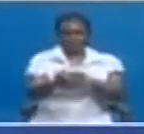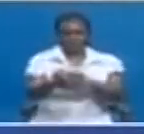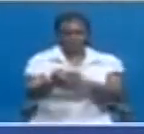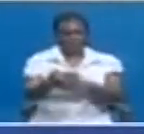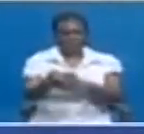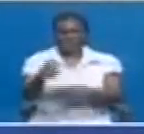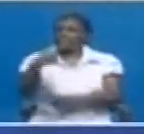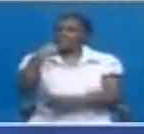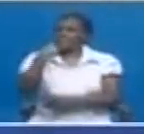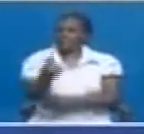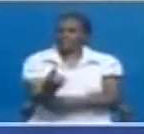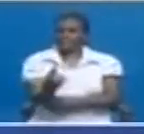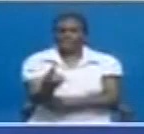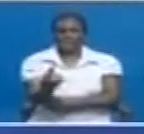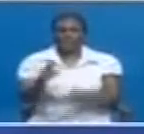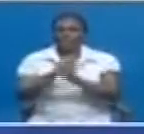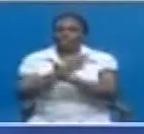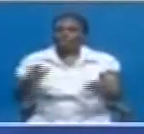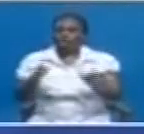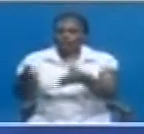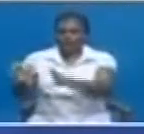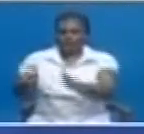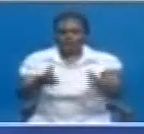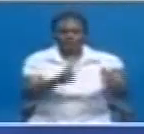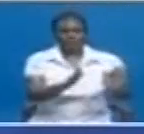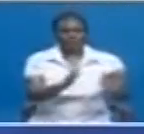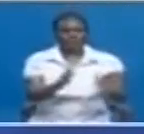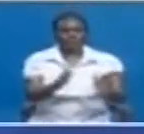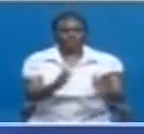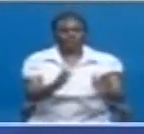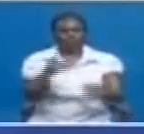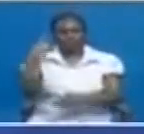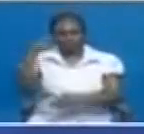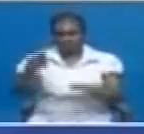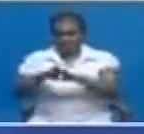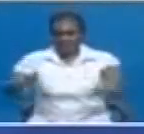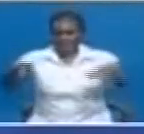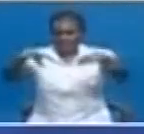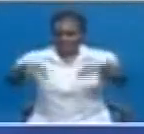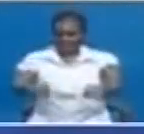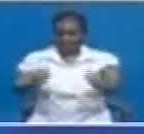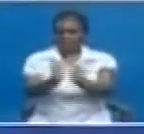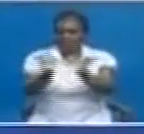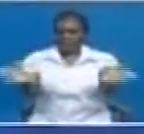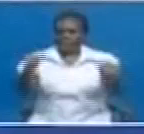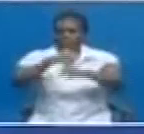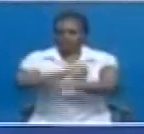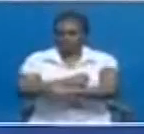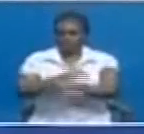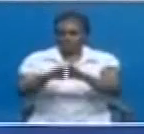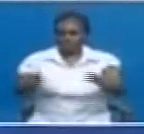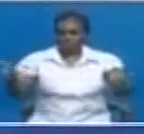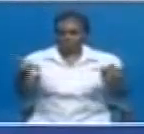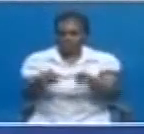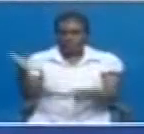are still saying that there is no room, there is no more room for land grabbers of public schools. Title deeds